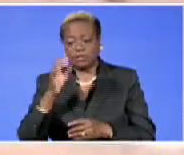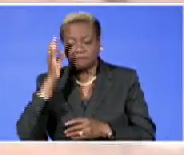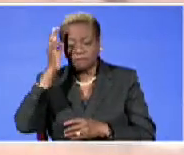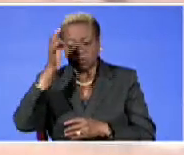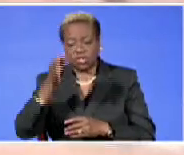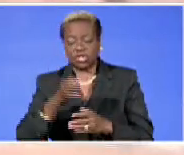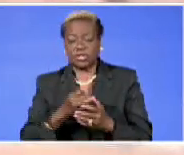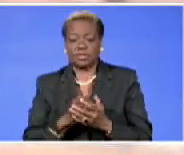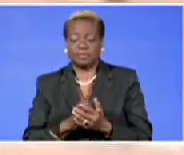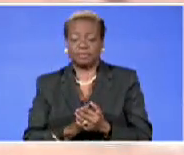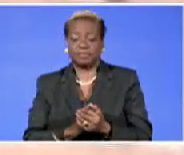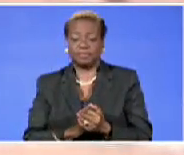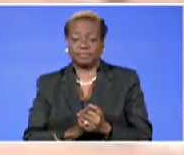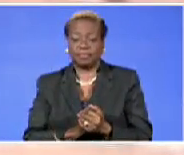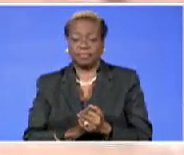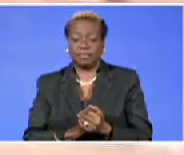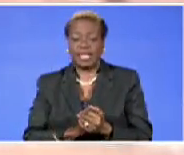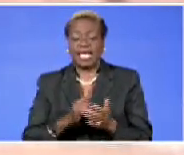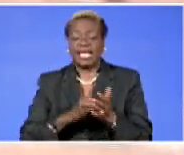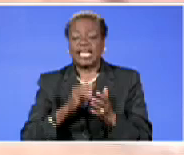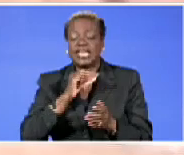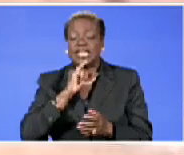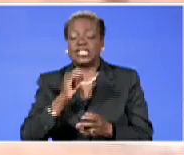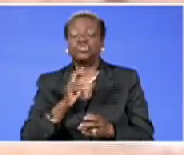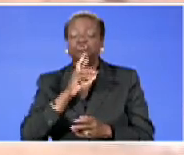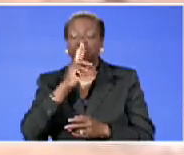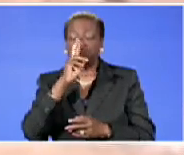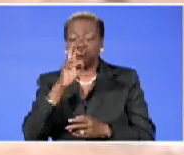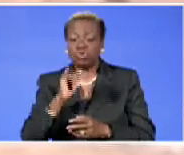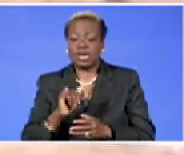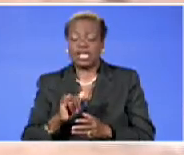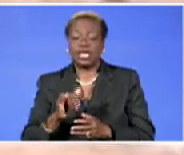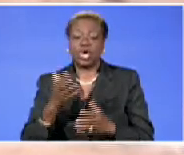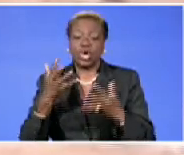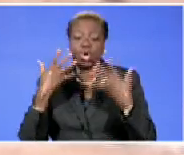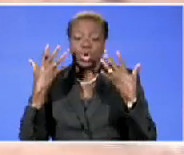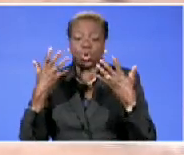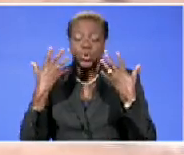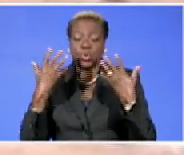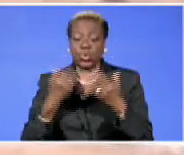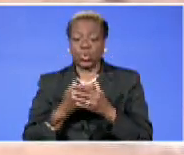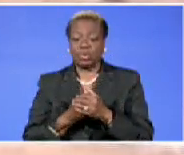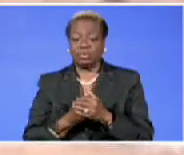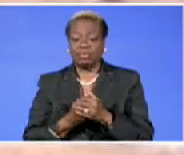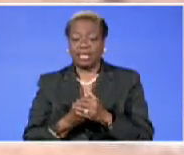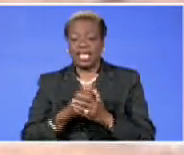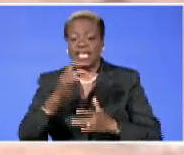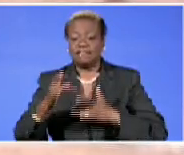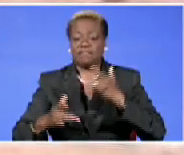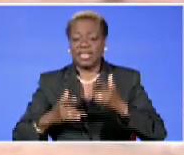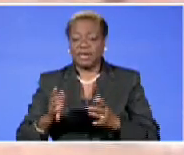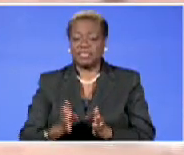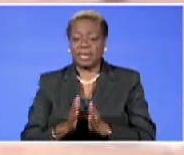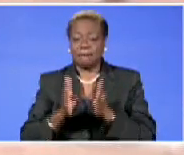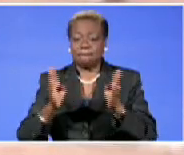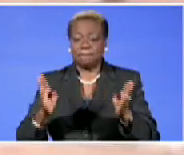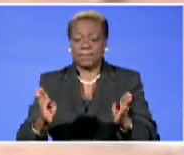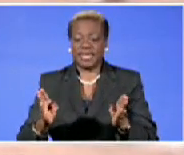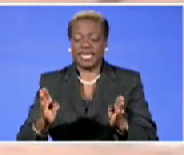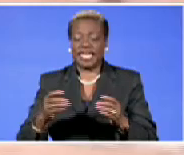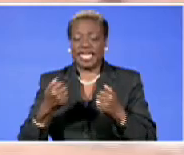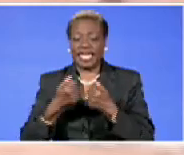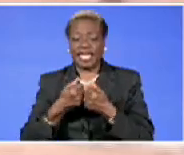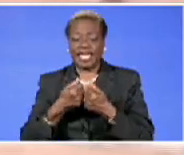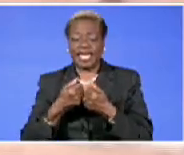AAA games, and how was that experience? It's cool. It's really cool. It was incredible to see the jump, you know. Kind of feel like you're almost in the big leagues. Everything in